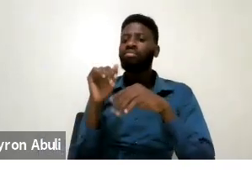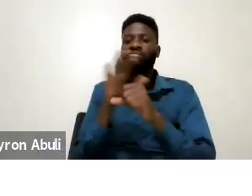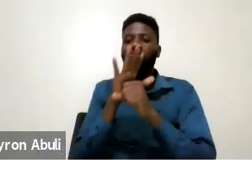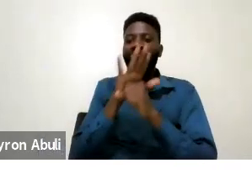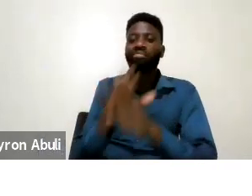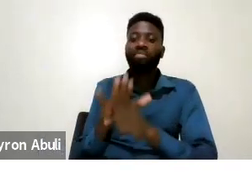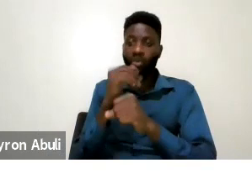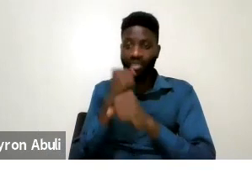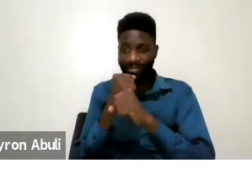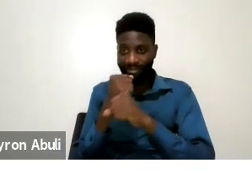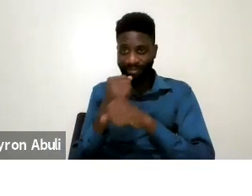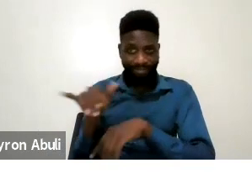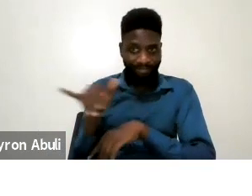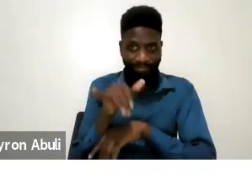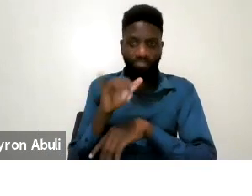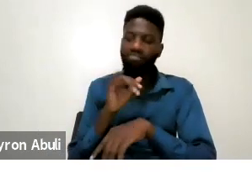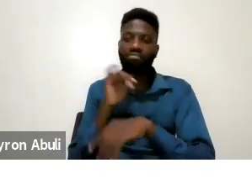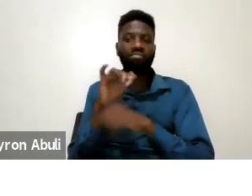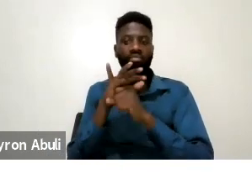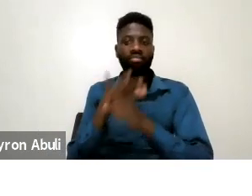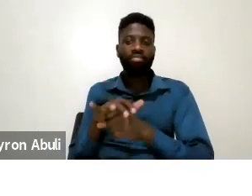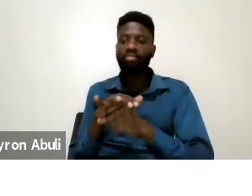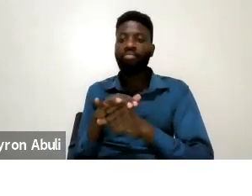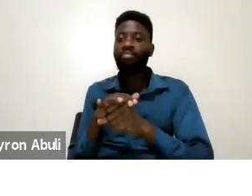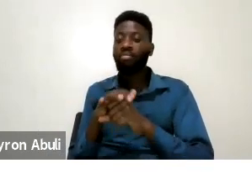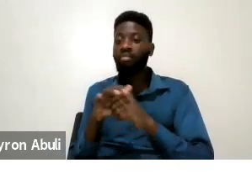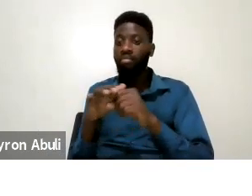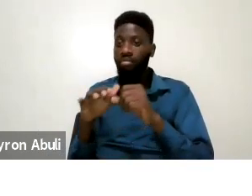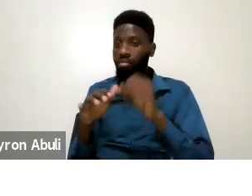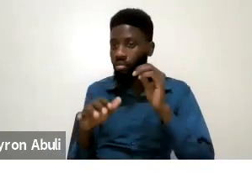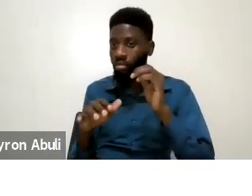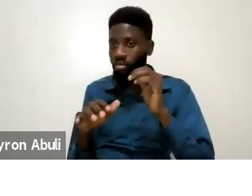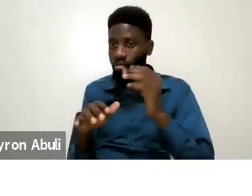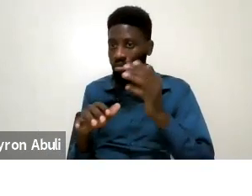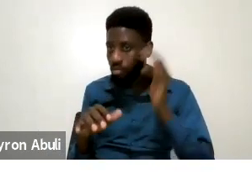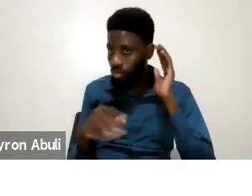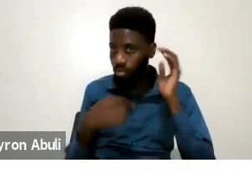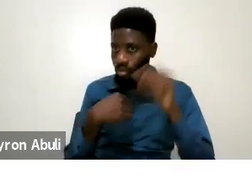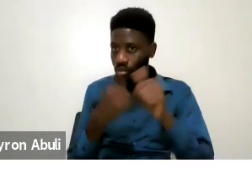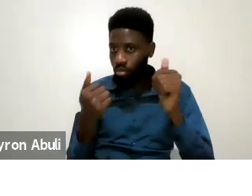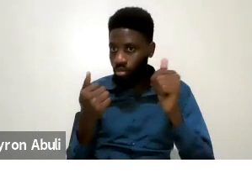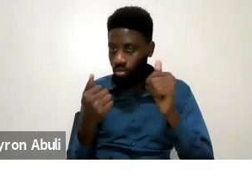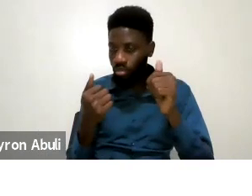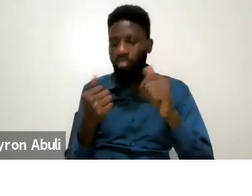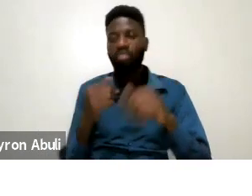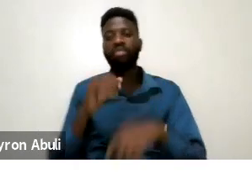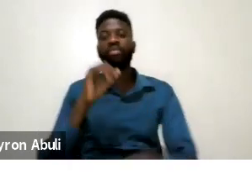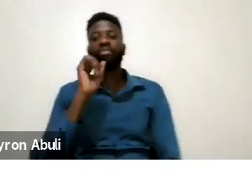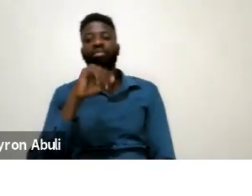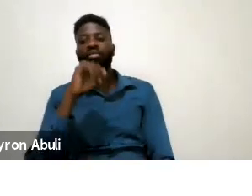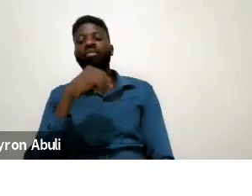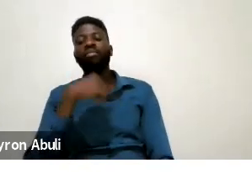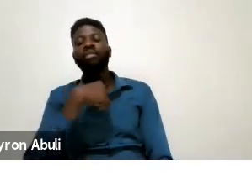should not be treated. Hello. Yes, I can. Can you hear me? Yes, I've also fallen a victim